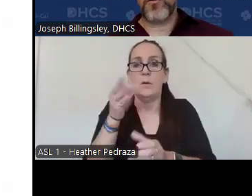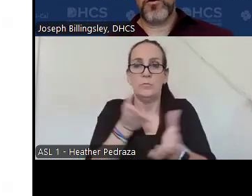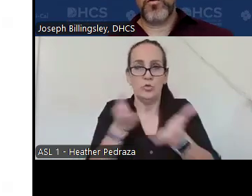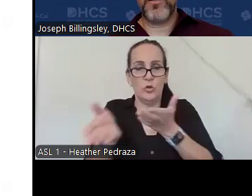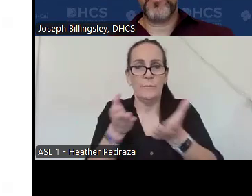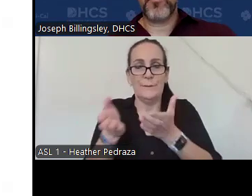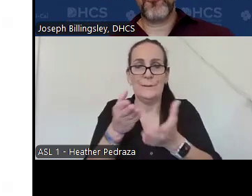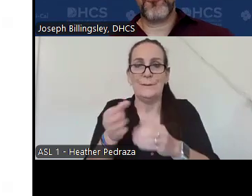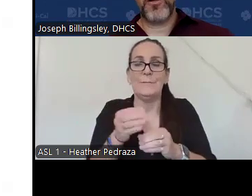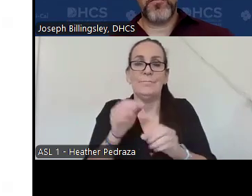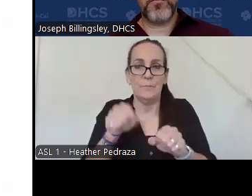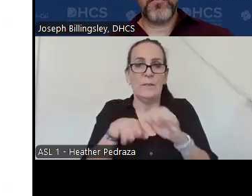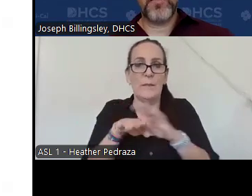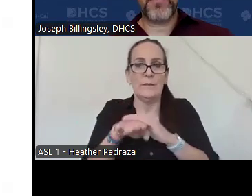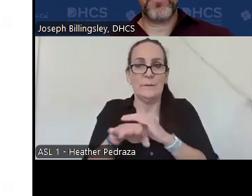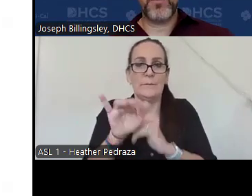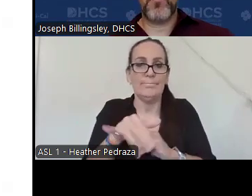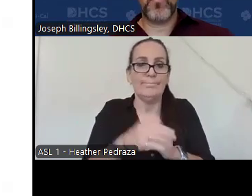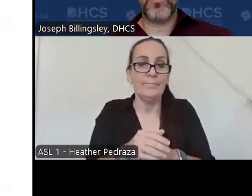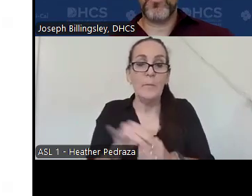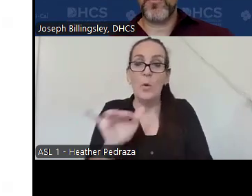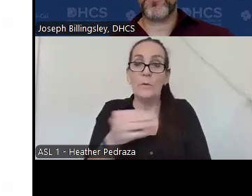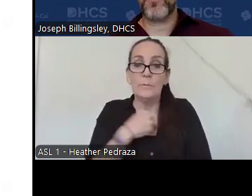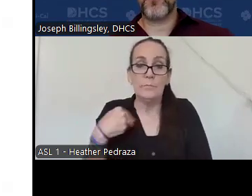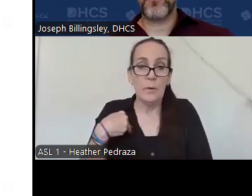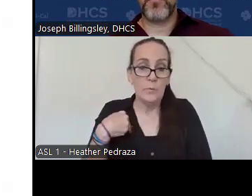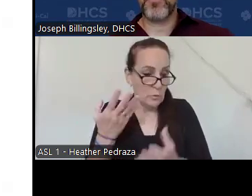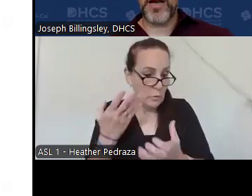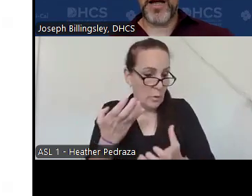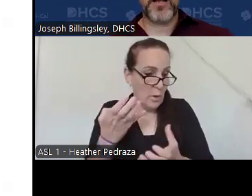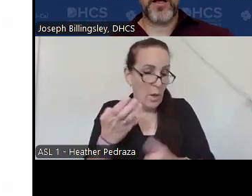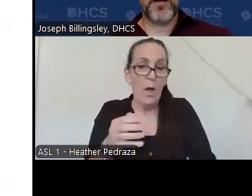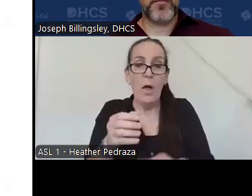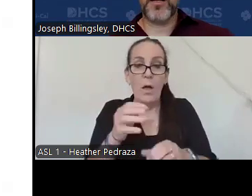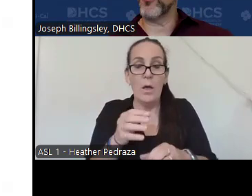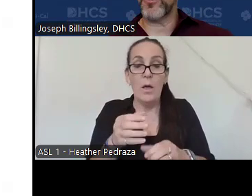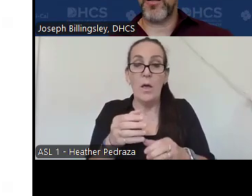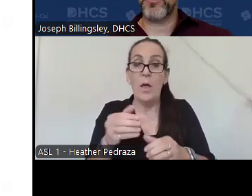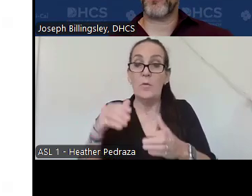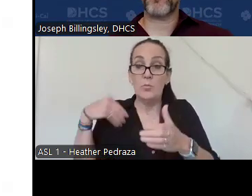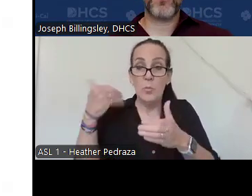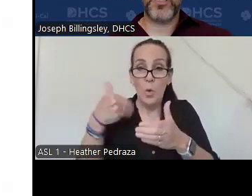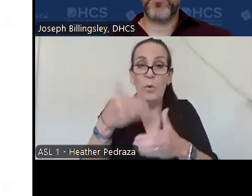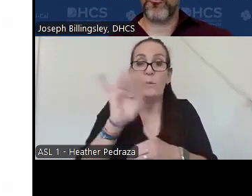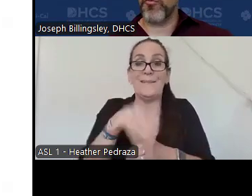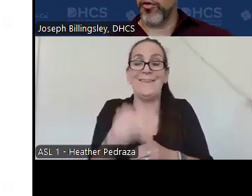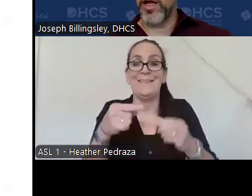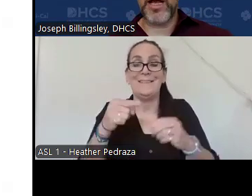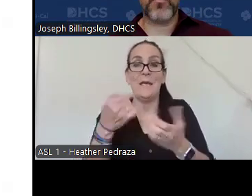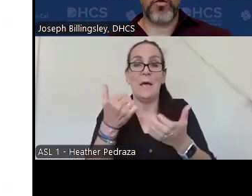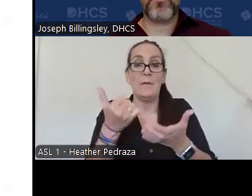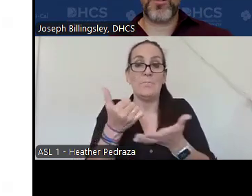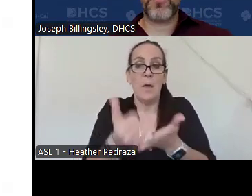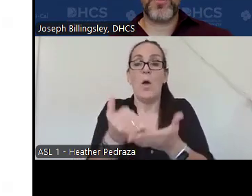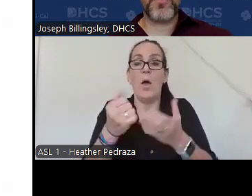Members also want an approach that reduces system complexity, including complex eligibility